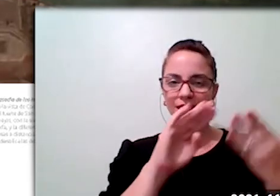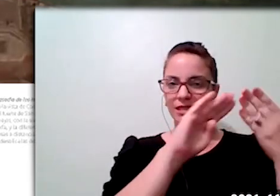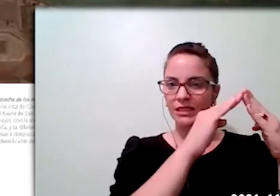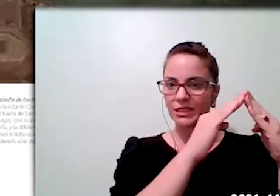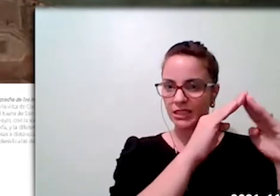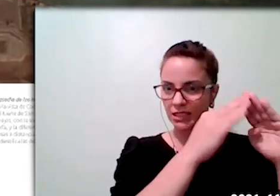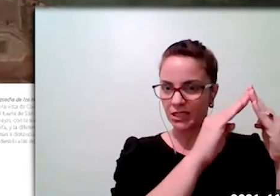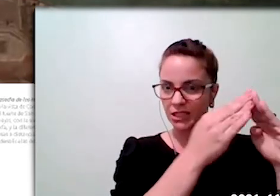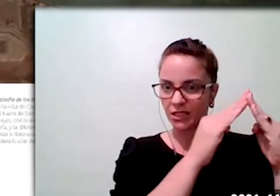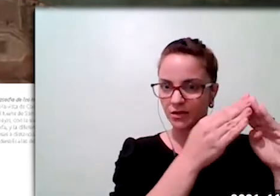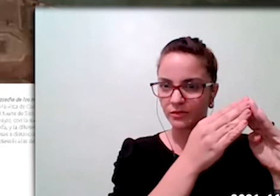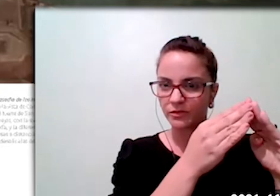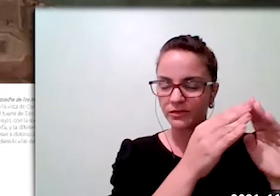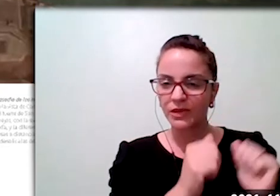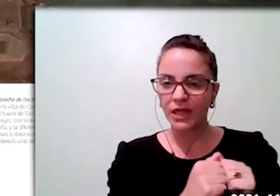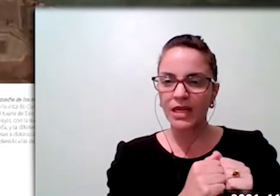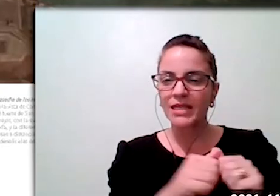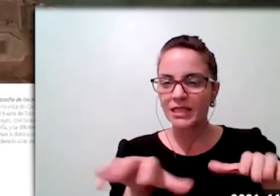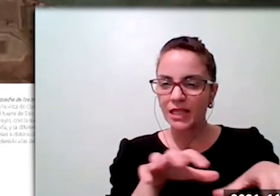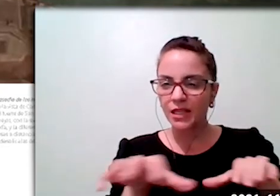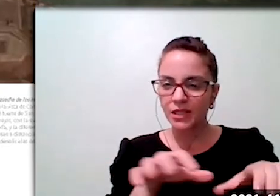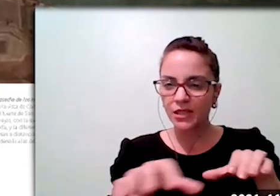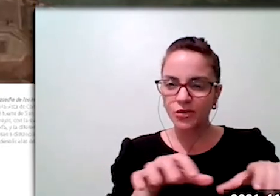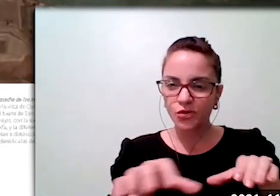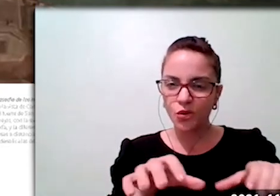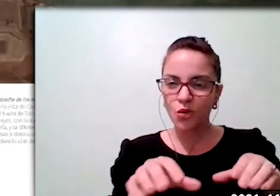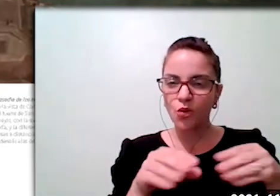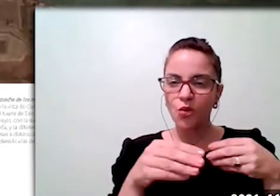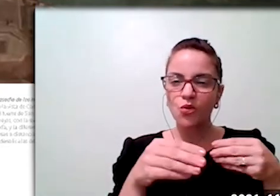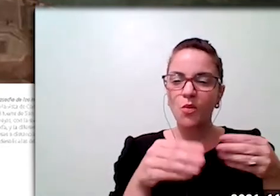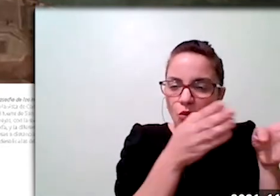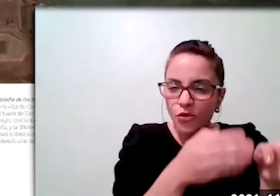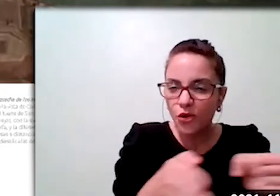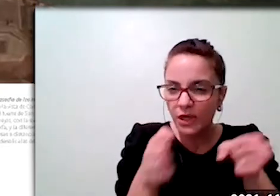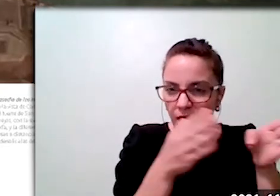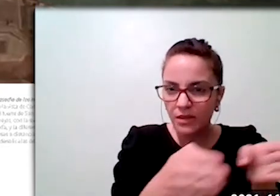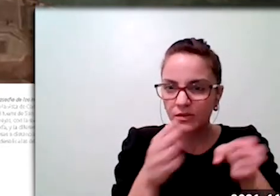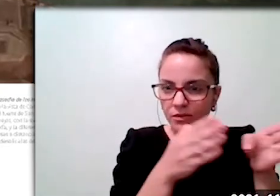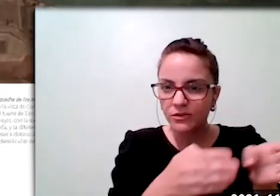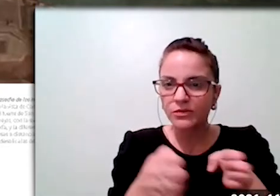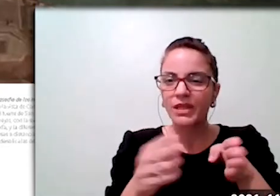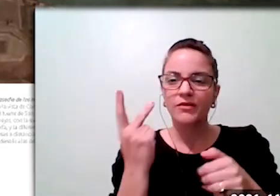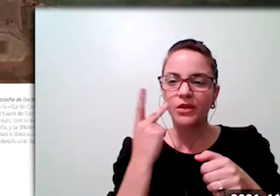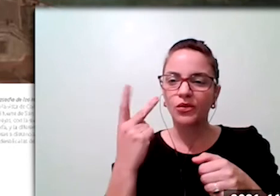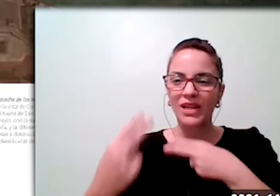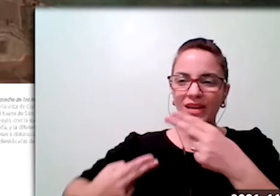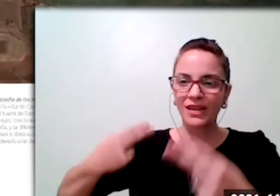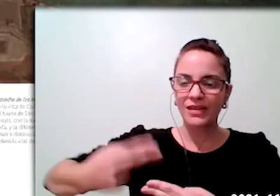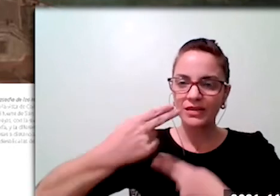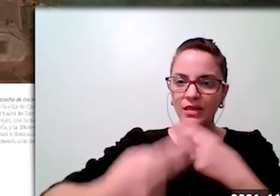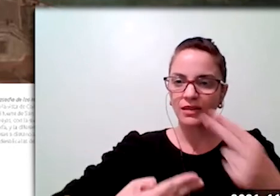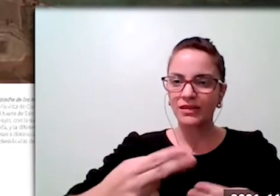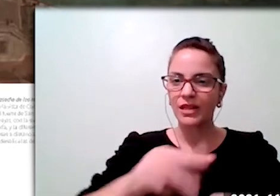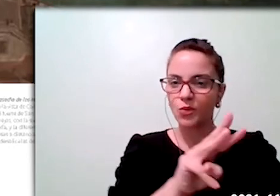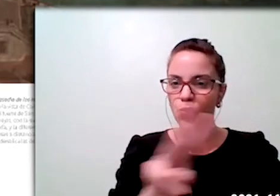its order, configuration, and meaning, reflecting centuries-old heritage of Western,